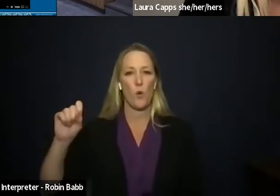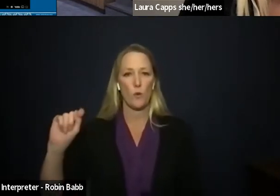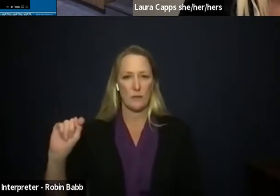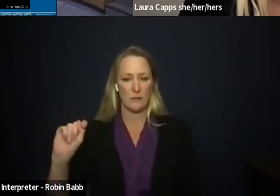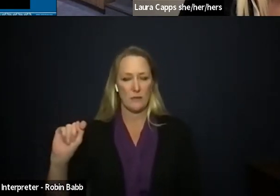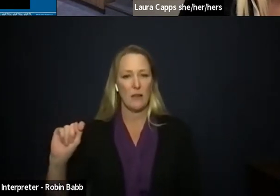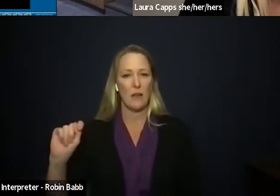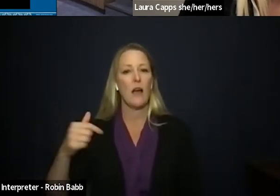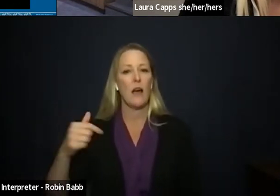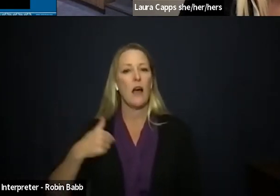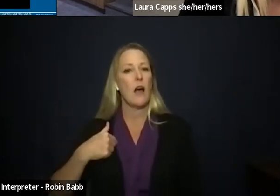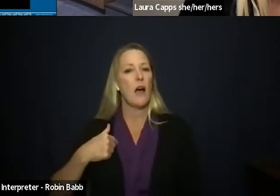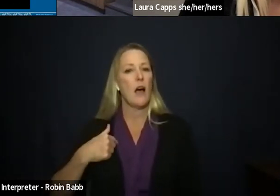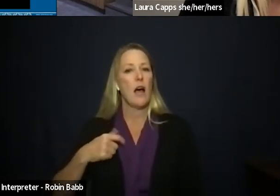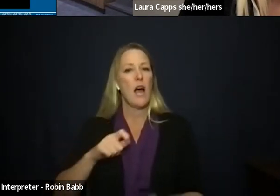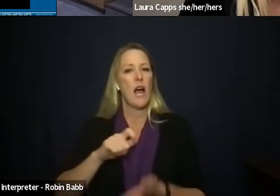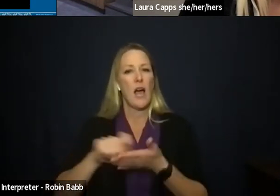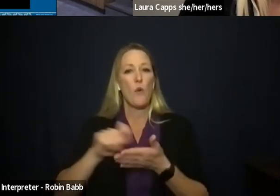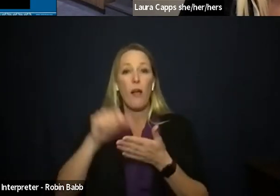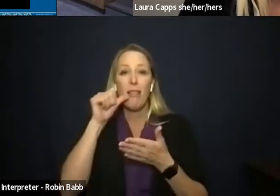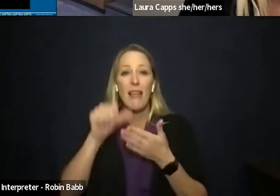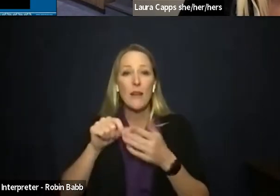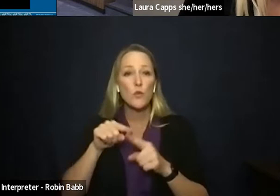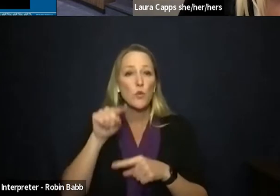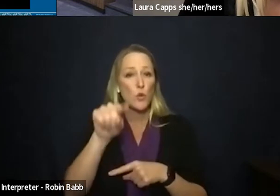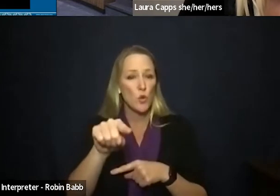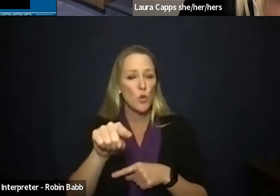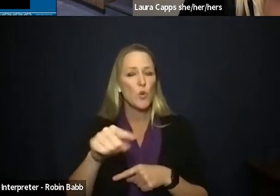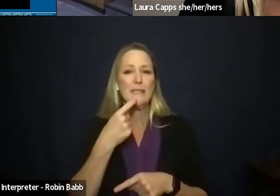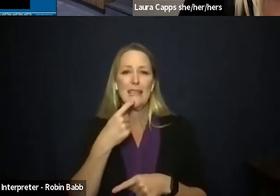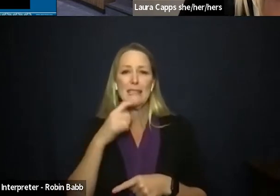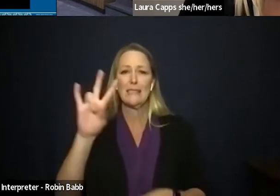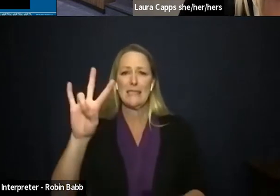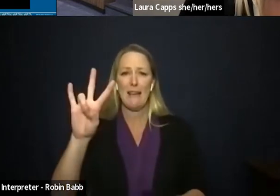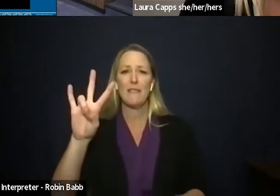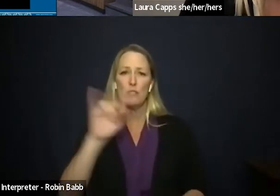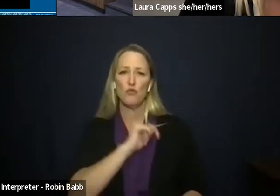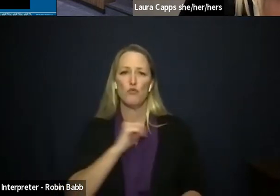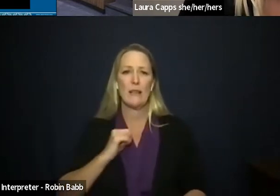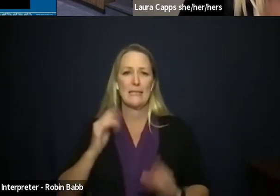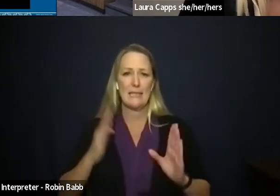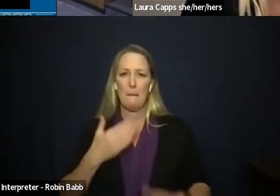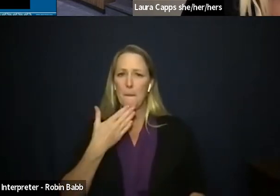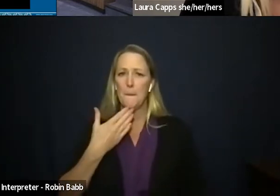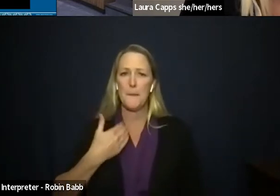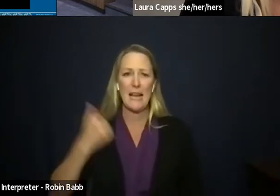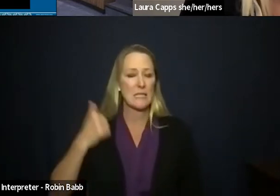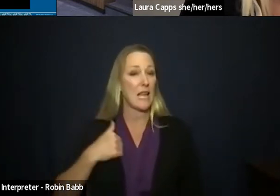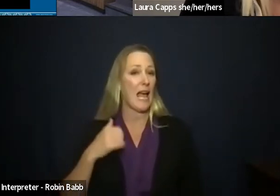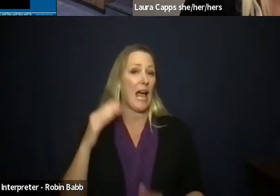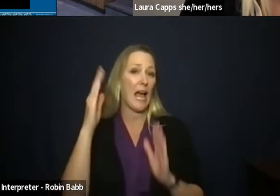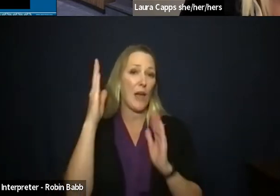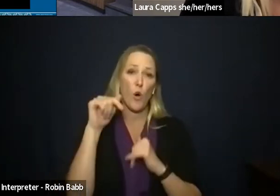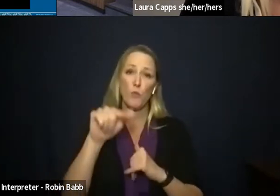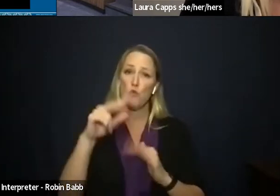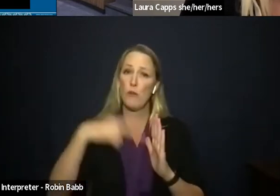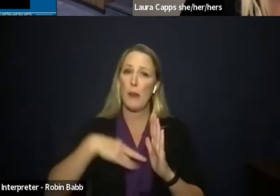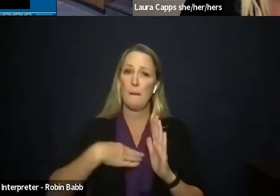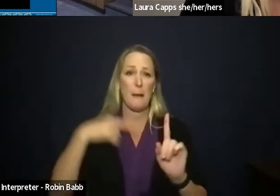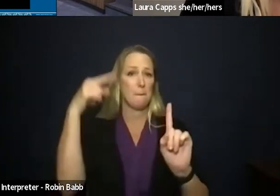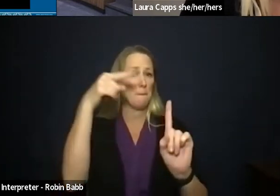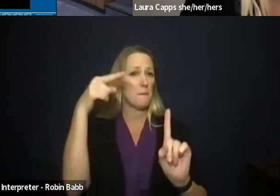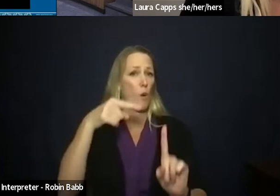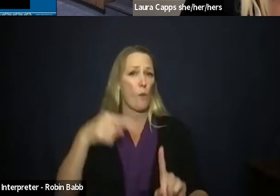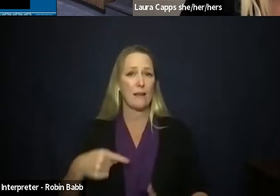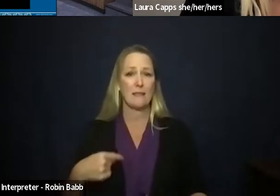i've written a letter to you that seven trustees is best and i hope you've read my points i have about five